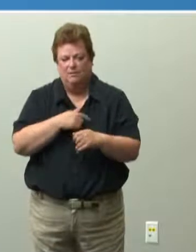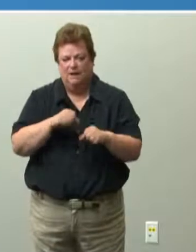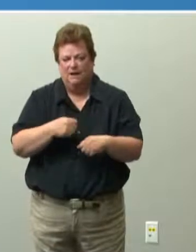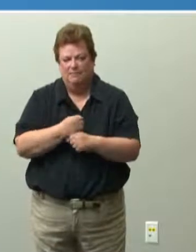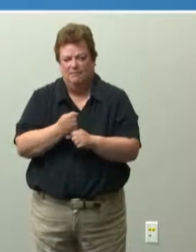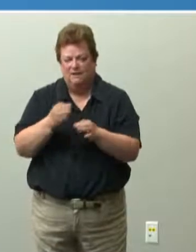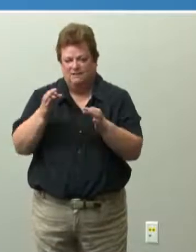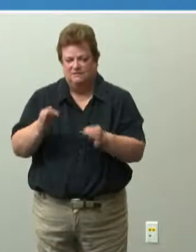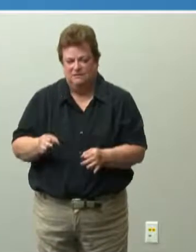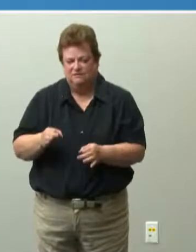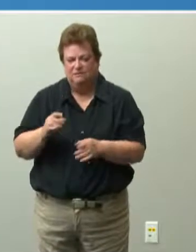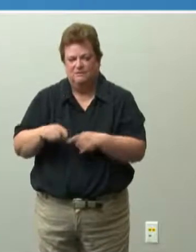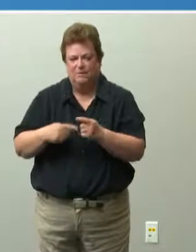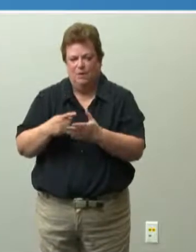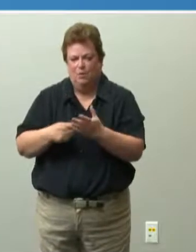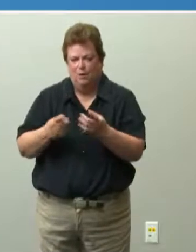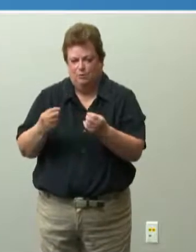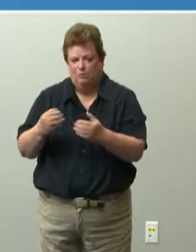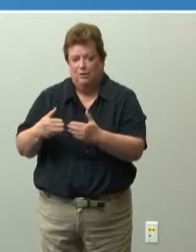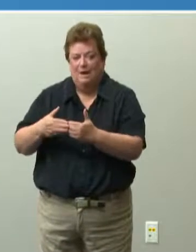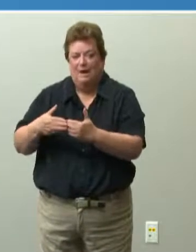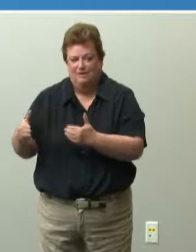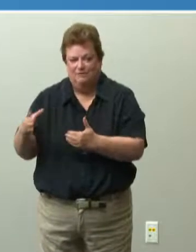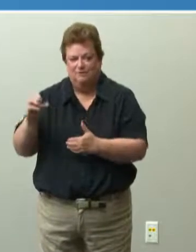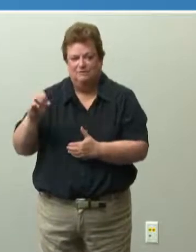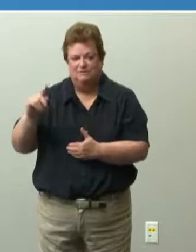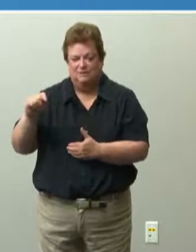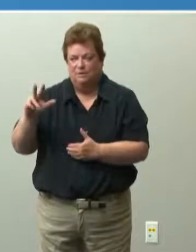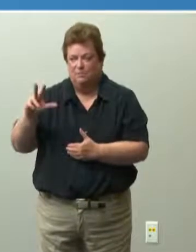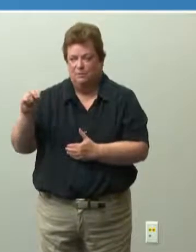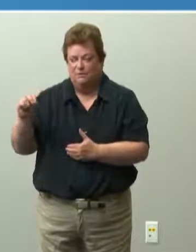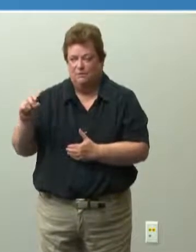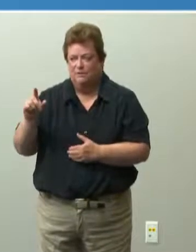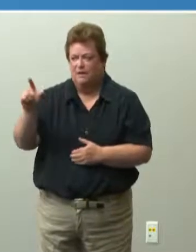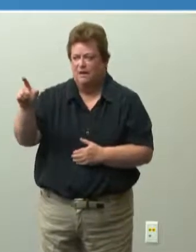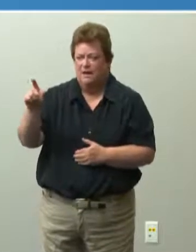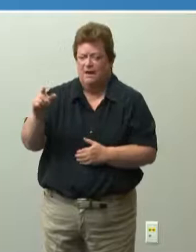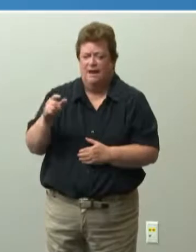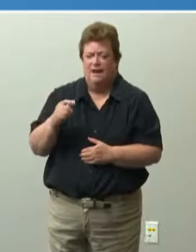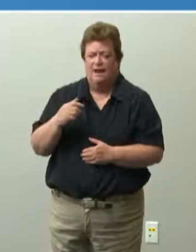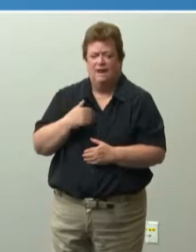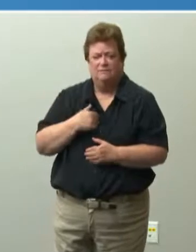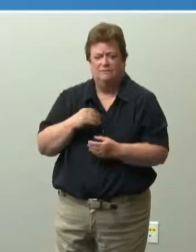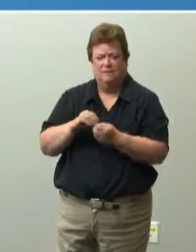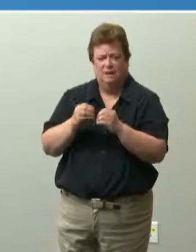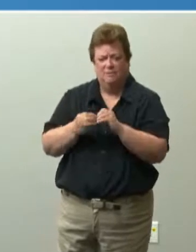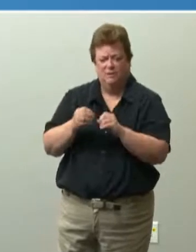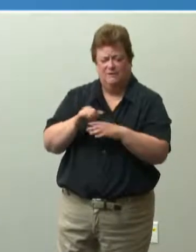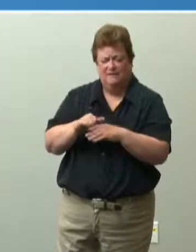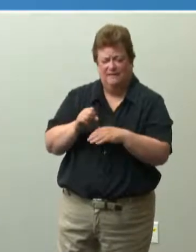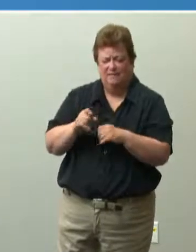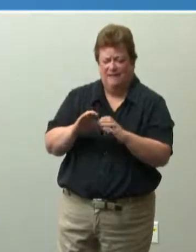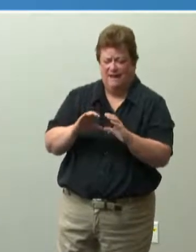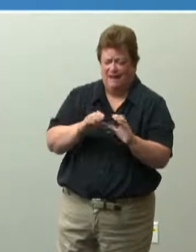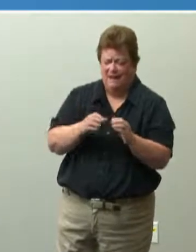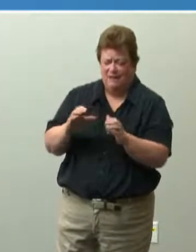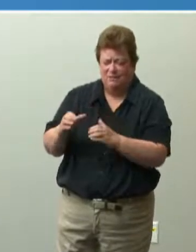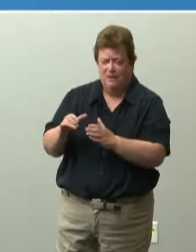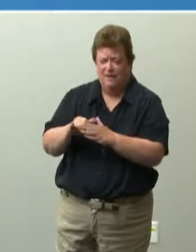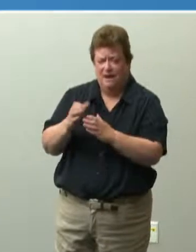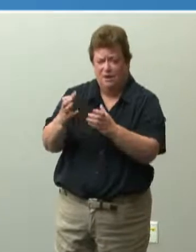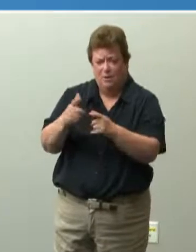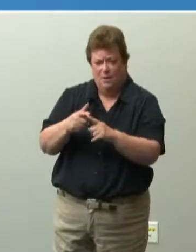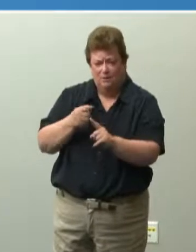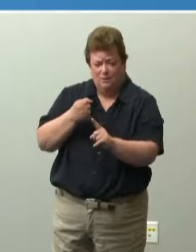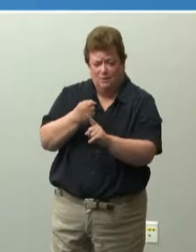do after September 30th. Are there certain numbers in that category that you would like to hit, or are you looking at it maybe